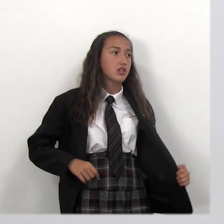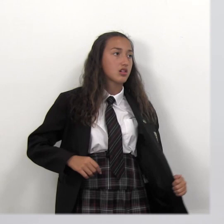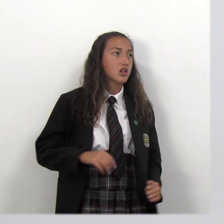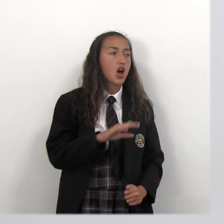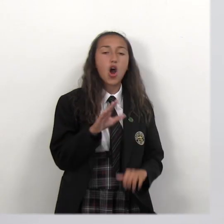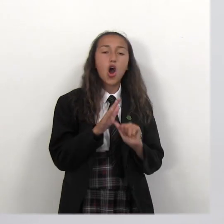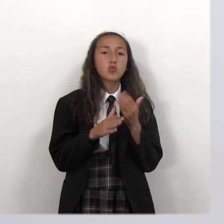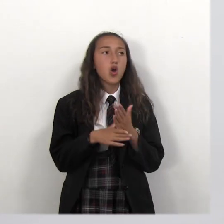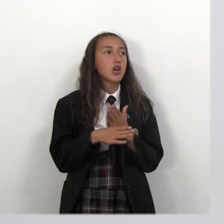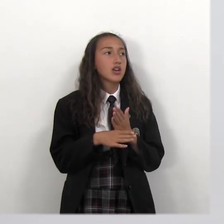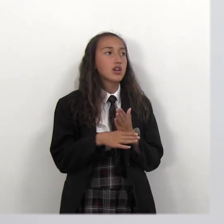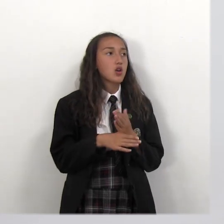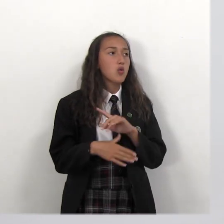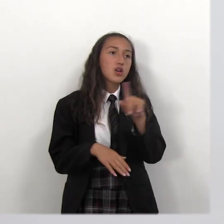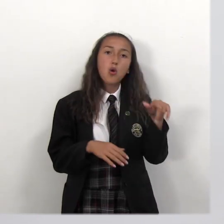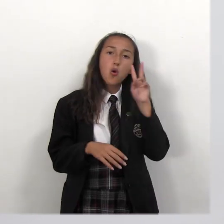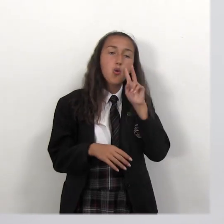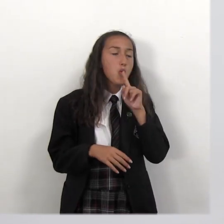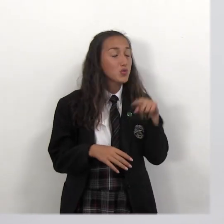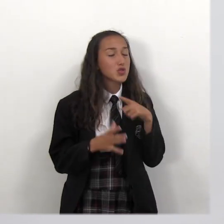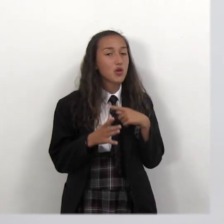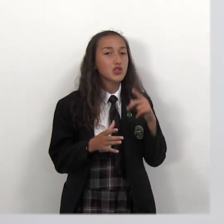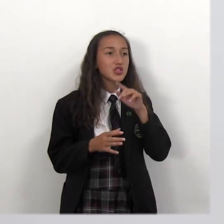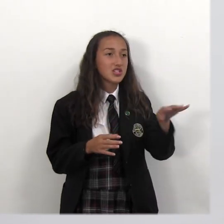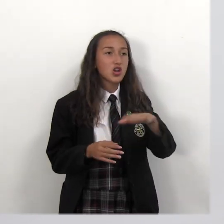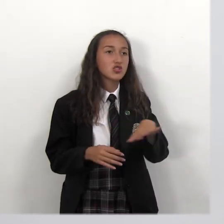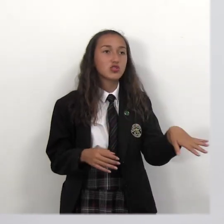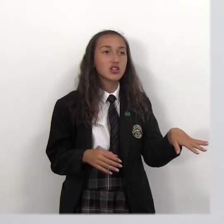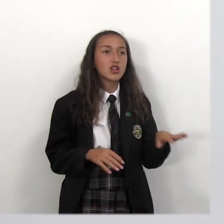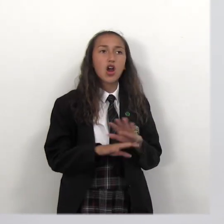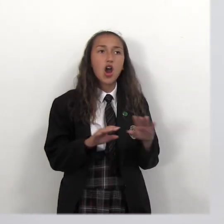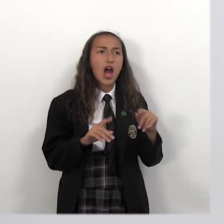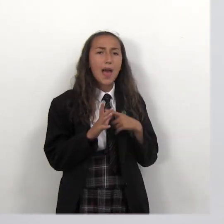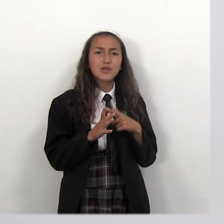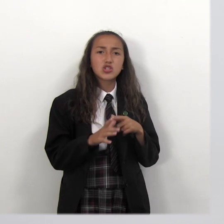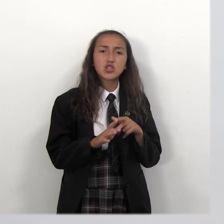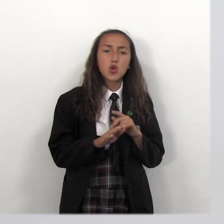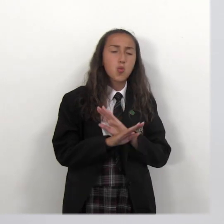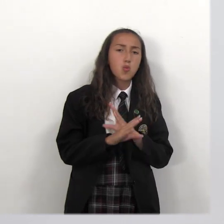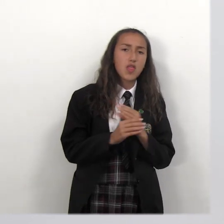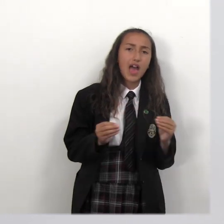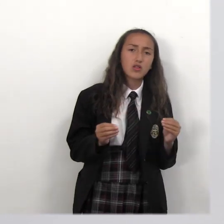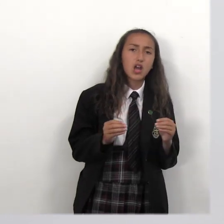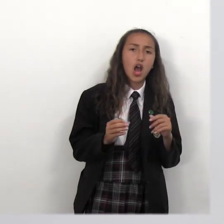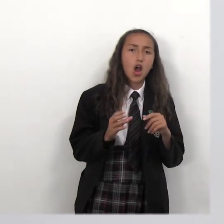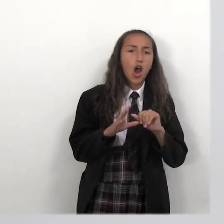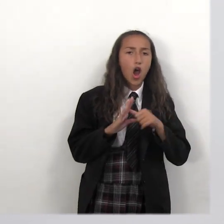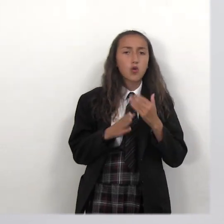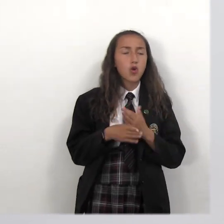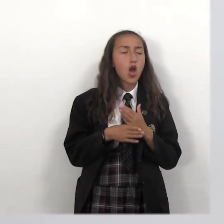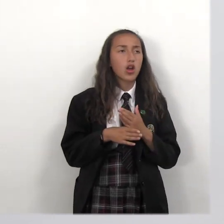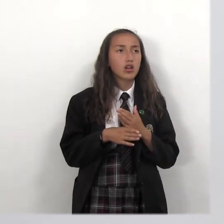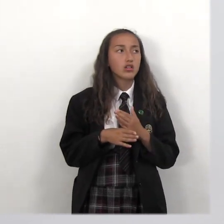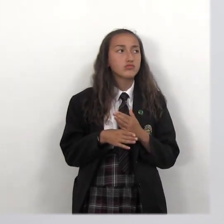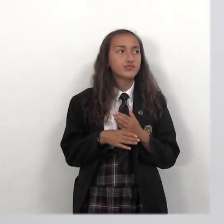Hardworking. Well, we also teach our children that ambition without hard work can only lead to disappointment. We